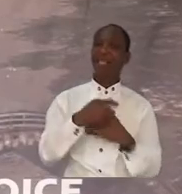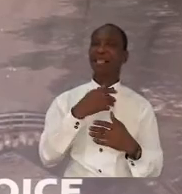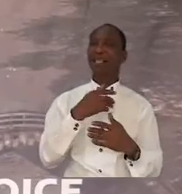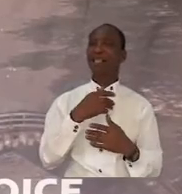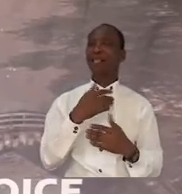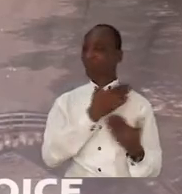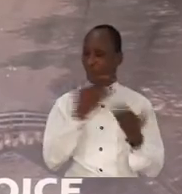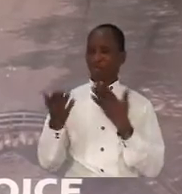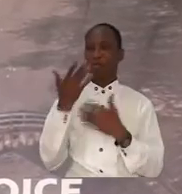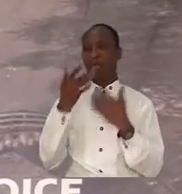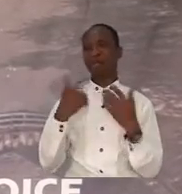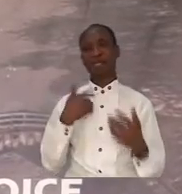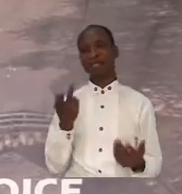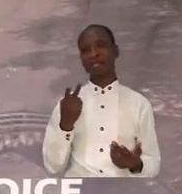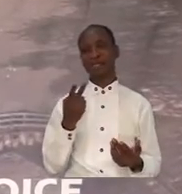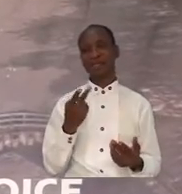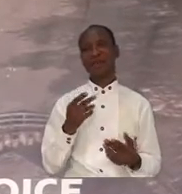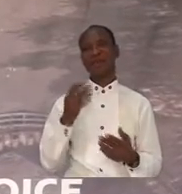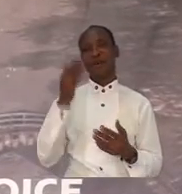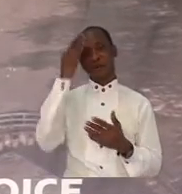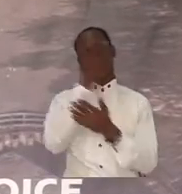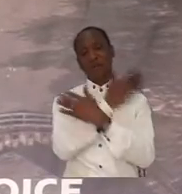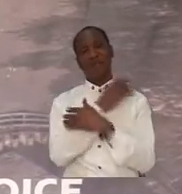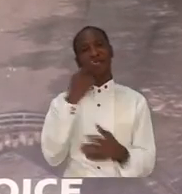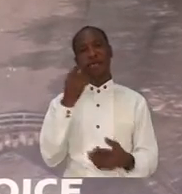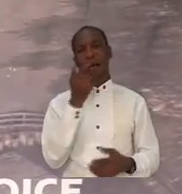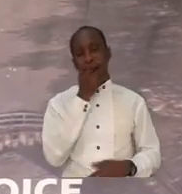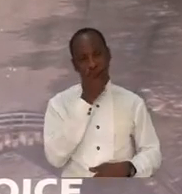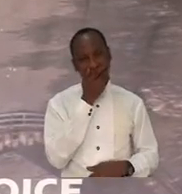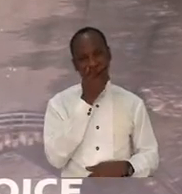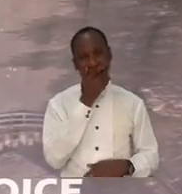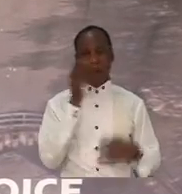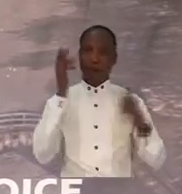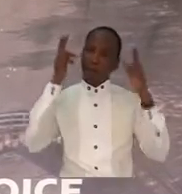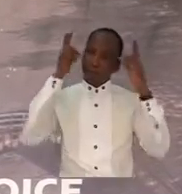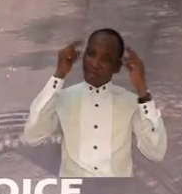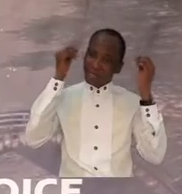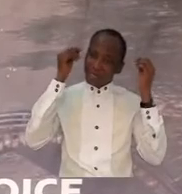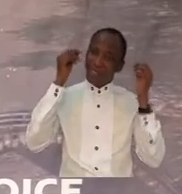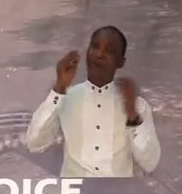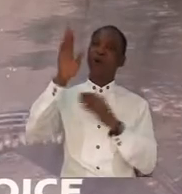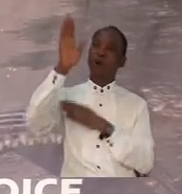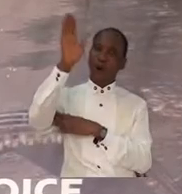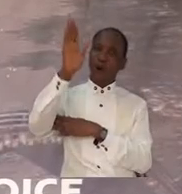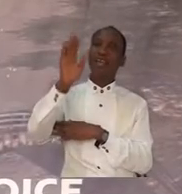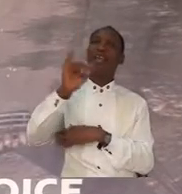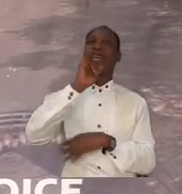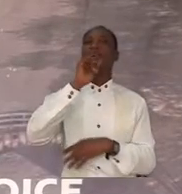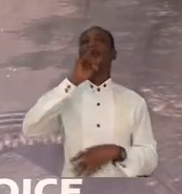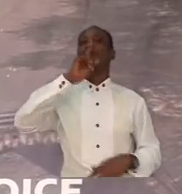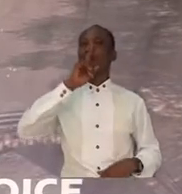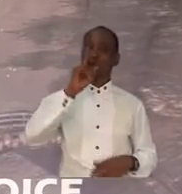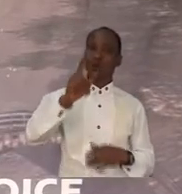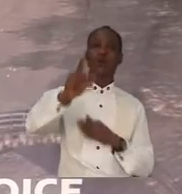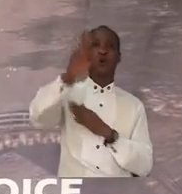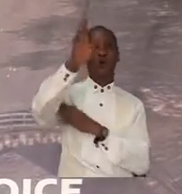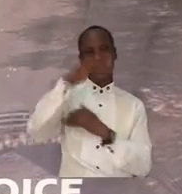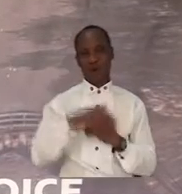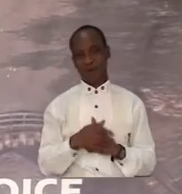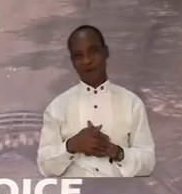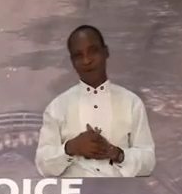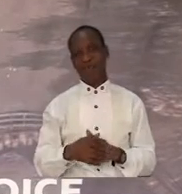Moses moja e won no asemu a Pharaoh kan ne se Moses ne yankopon o ye yankopon the God